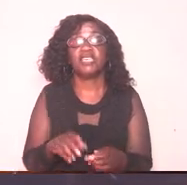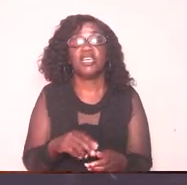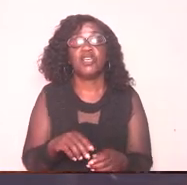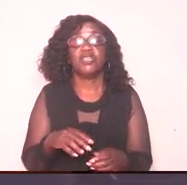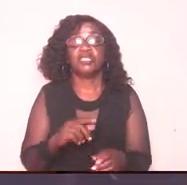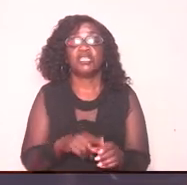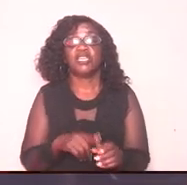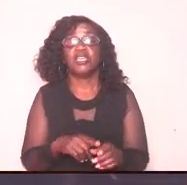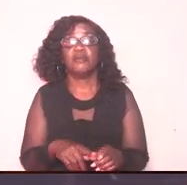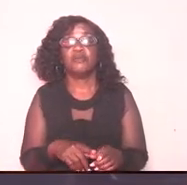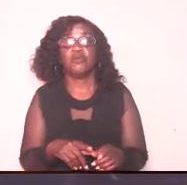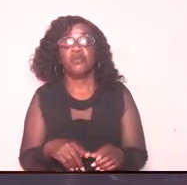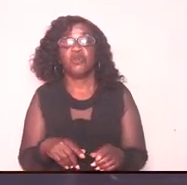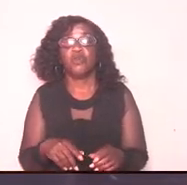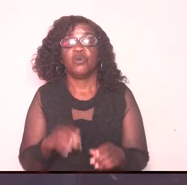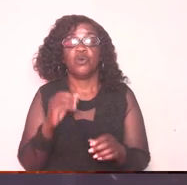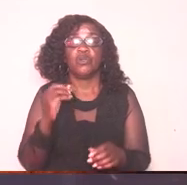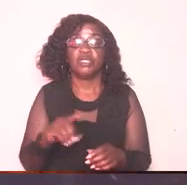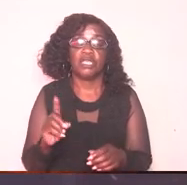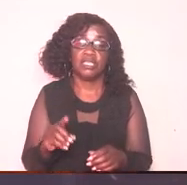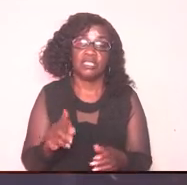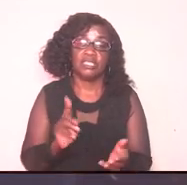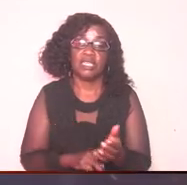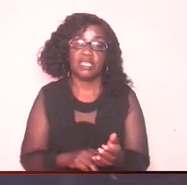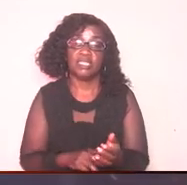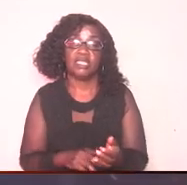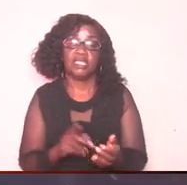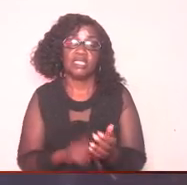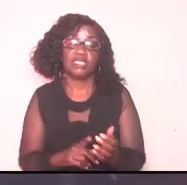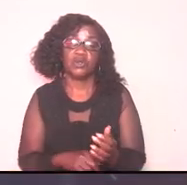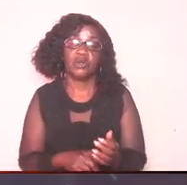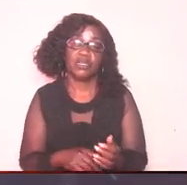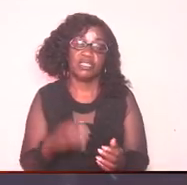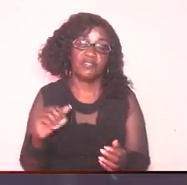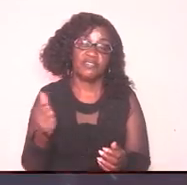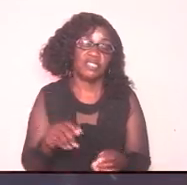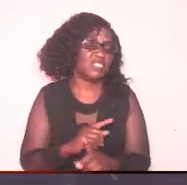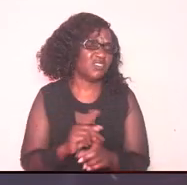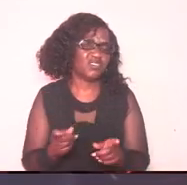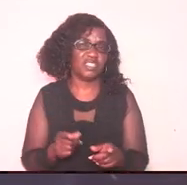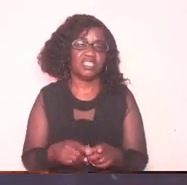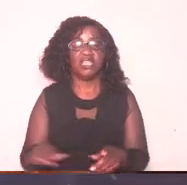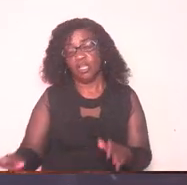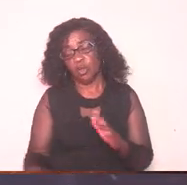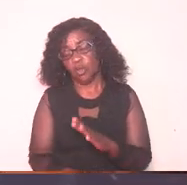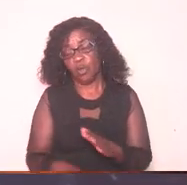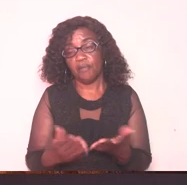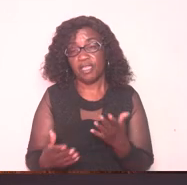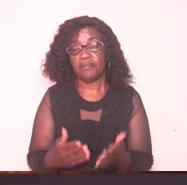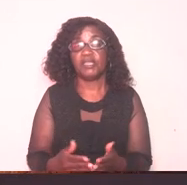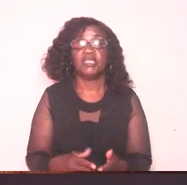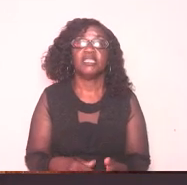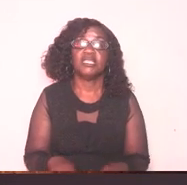is correlated to sexual activity. It is necessary now to have to lower the age of sexual consent now, so